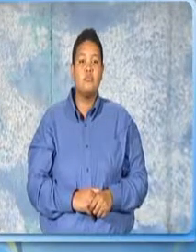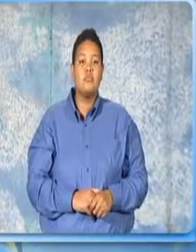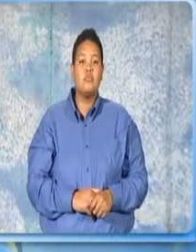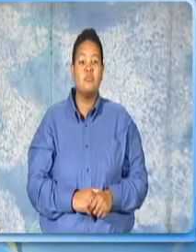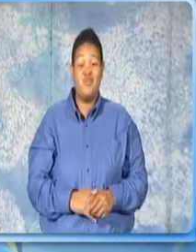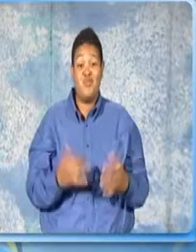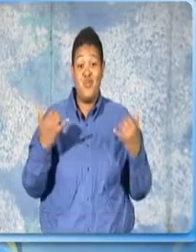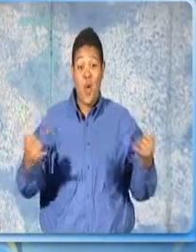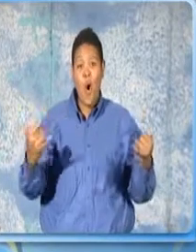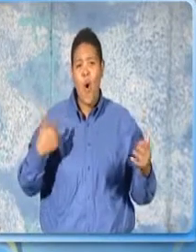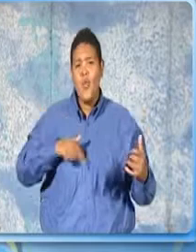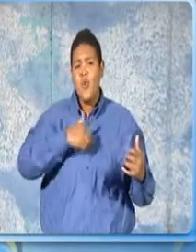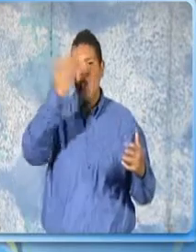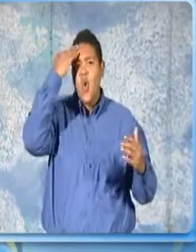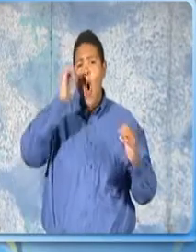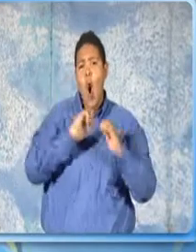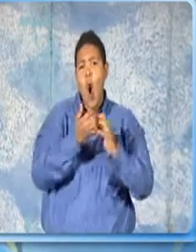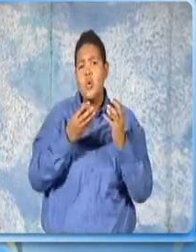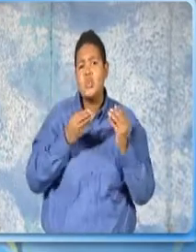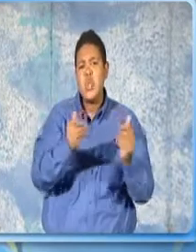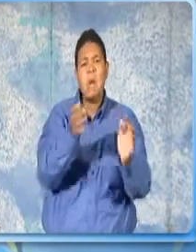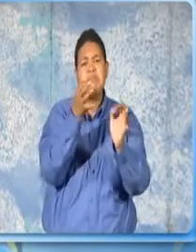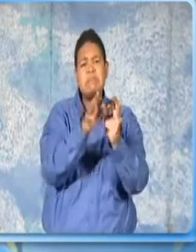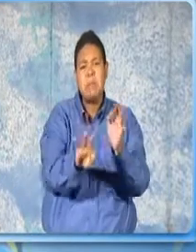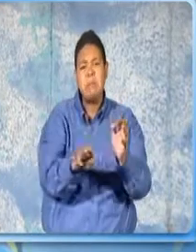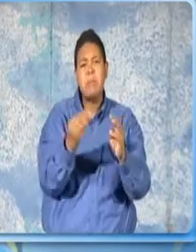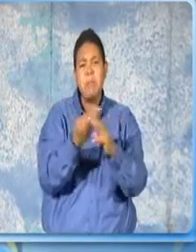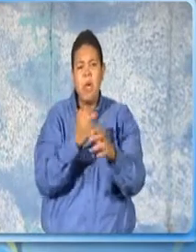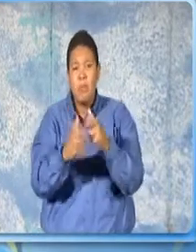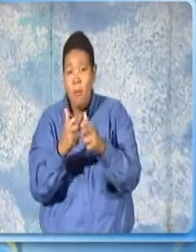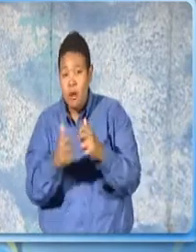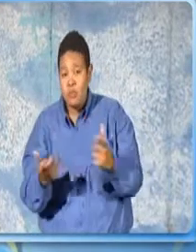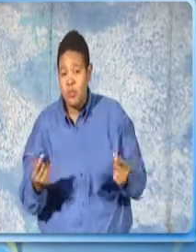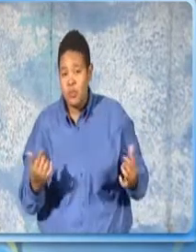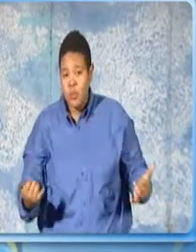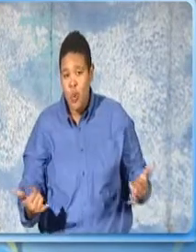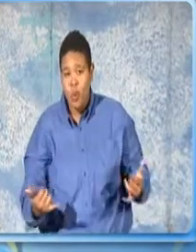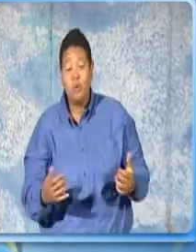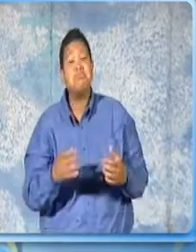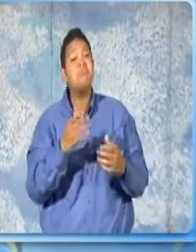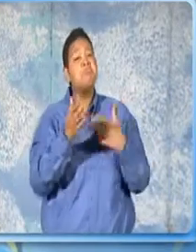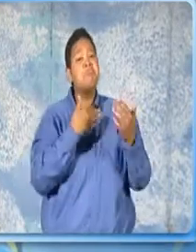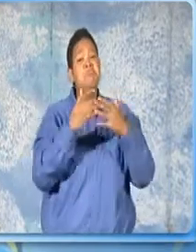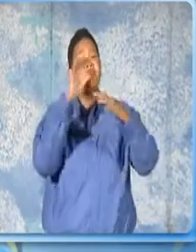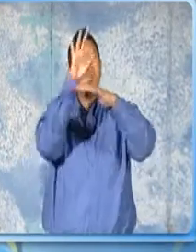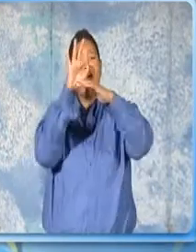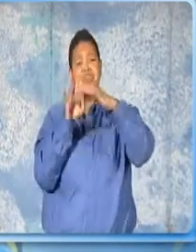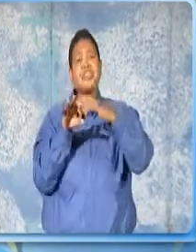So now we know how to solve simple equations, even those with fractions.